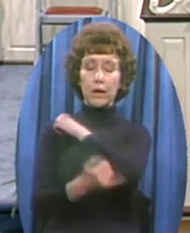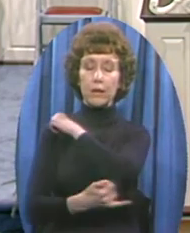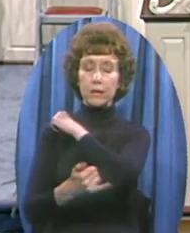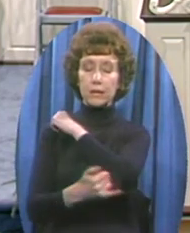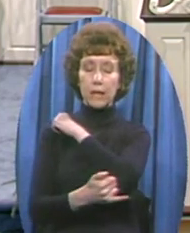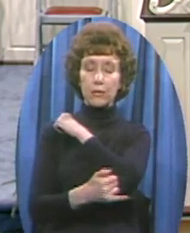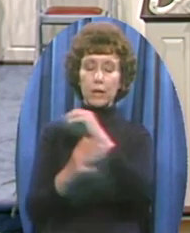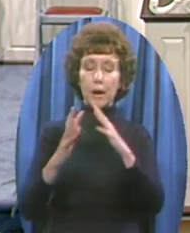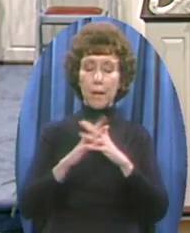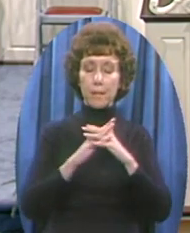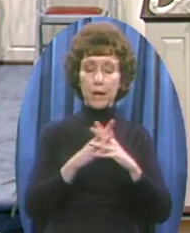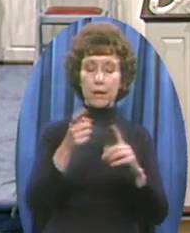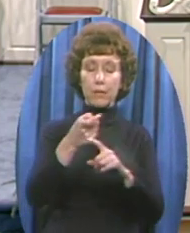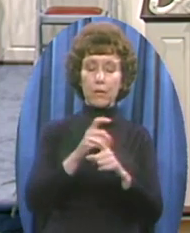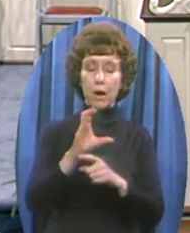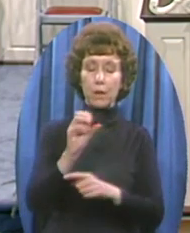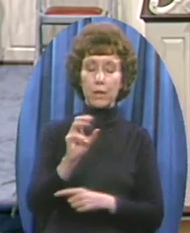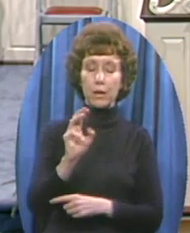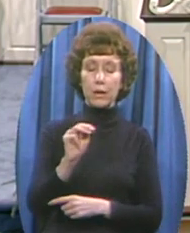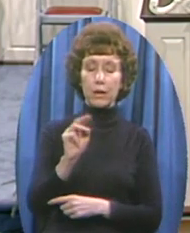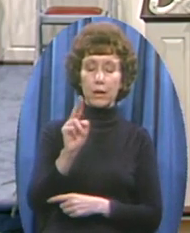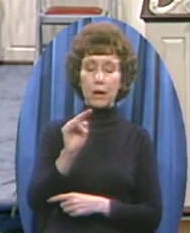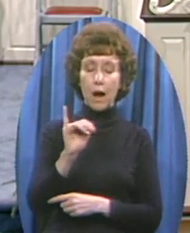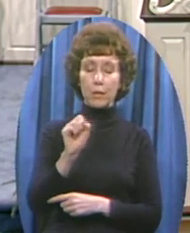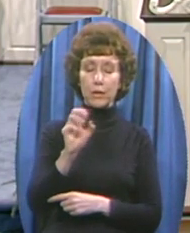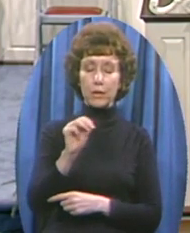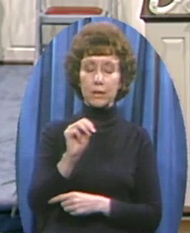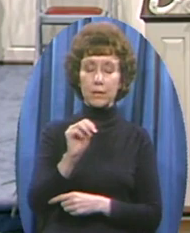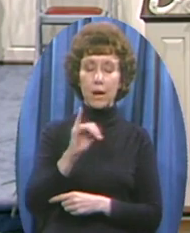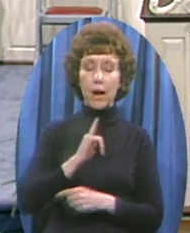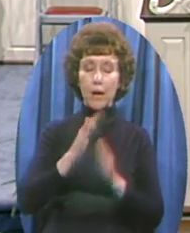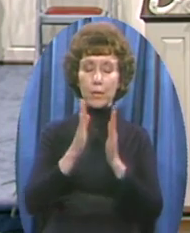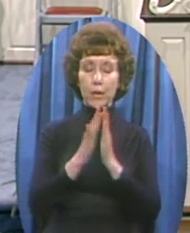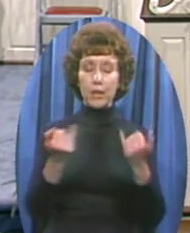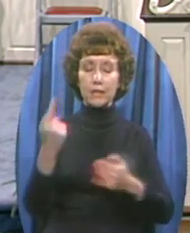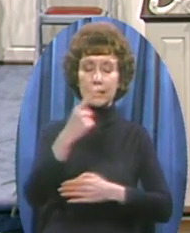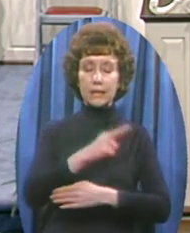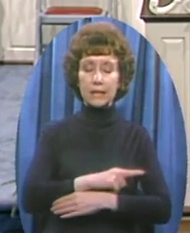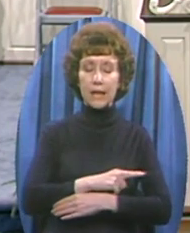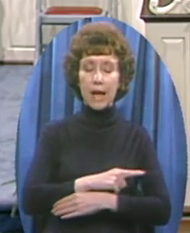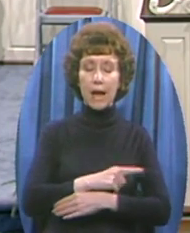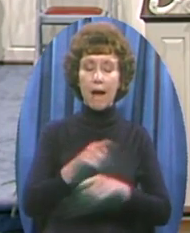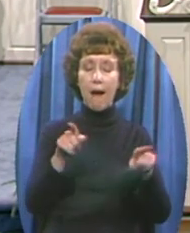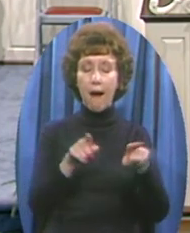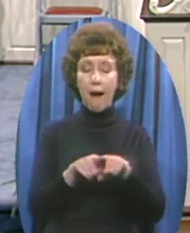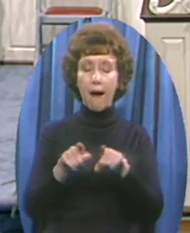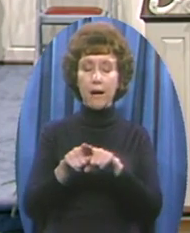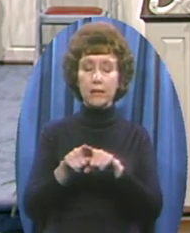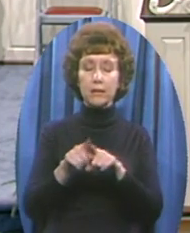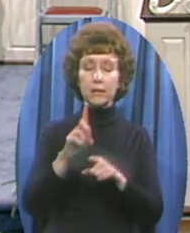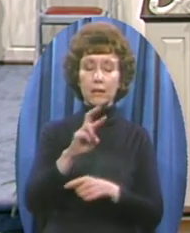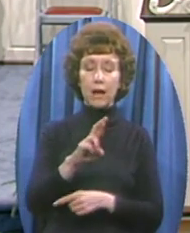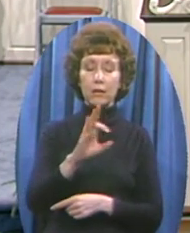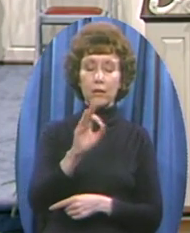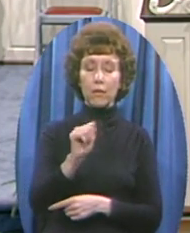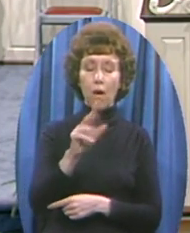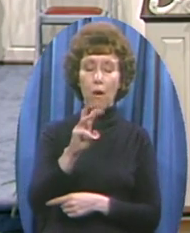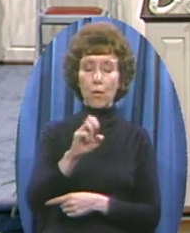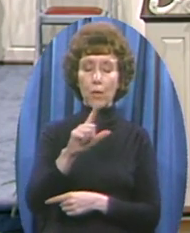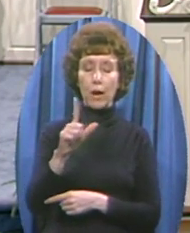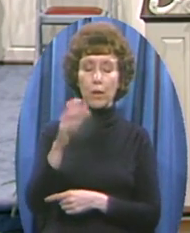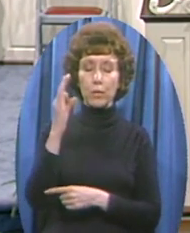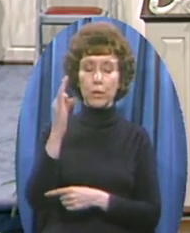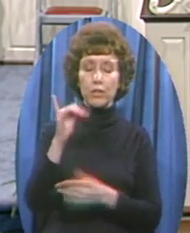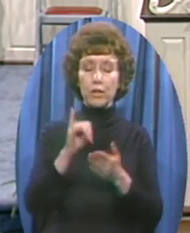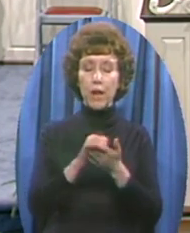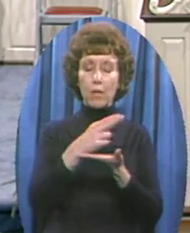deterioration. Father, we pray today, as Dr. Falwell preaches, for the anointing of the Holy Ghost of God to breathe